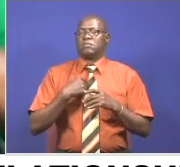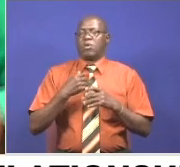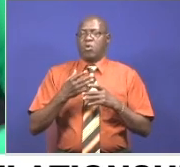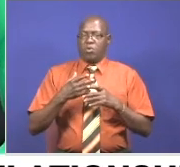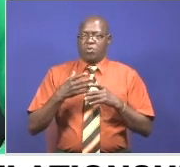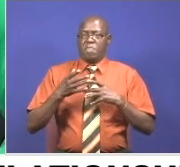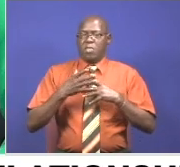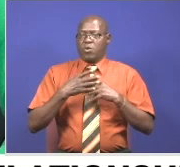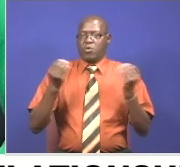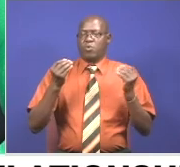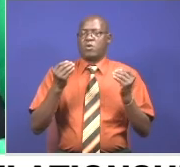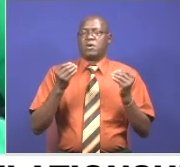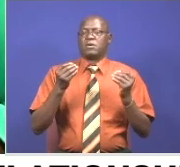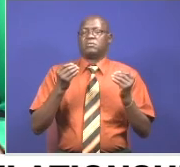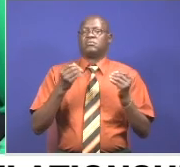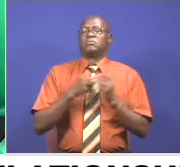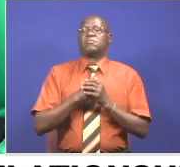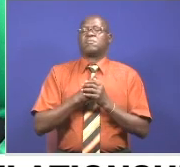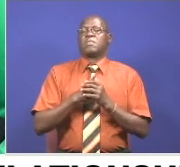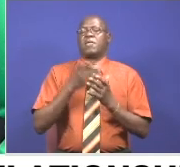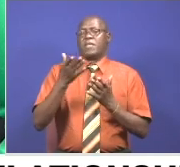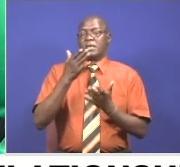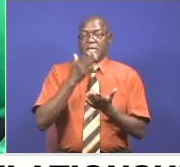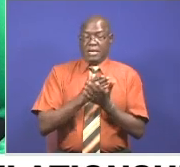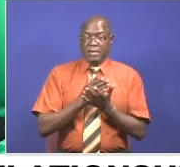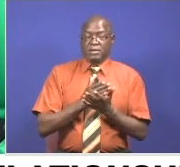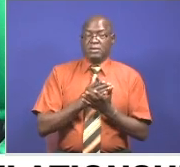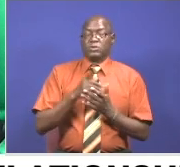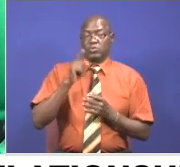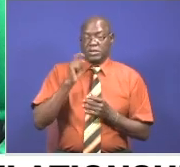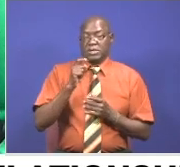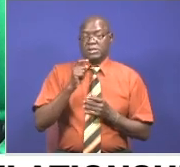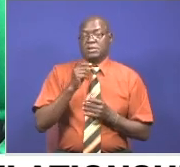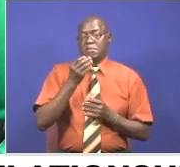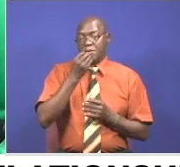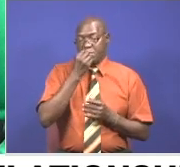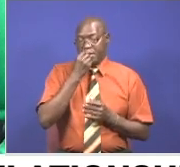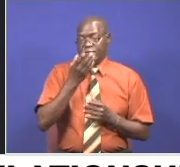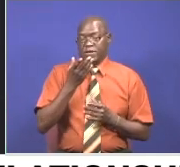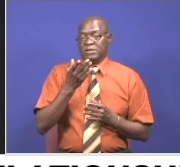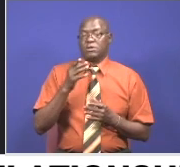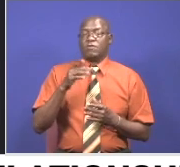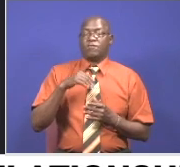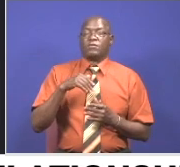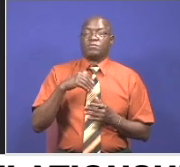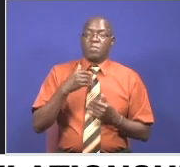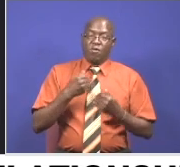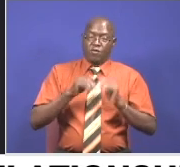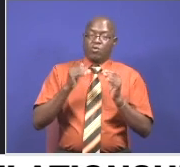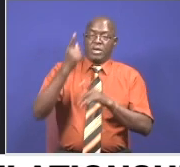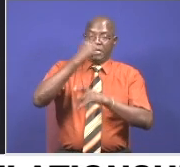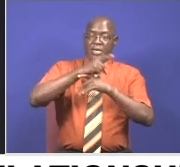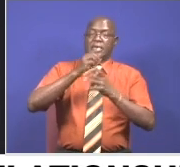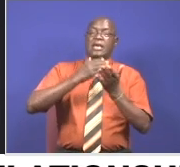wedding that you really wanted, there's reality that you need breakfast on the following day. There is rent to be paid. You